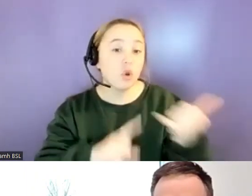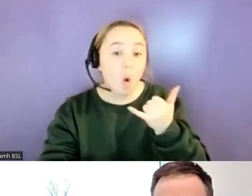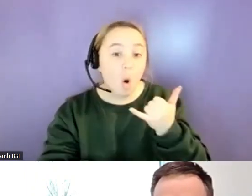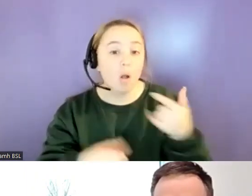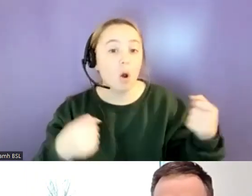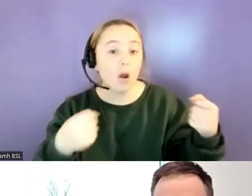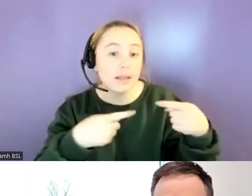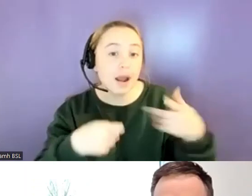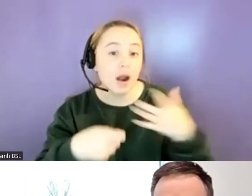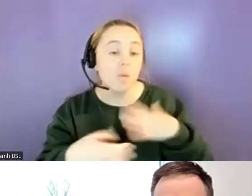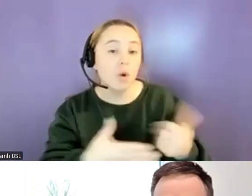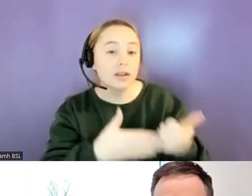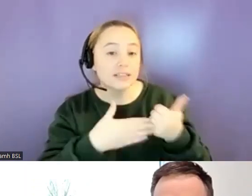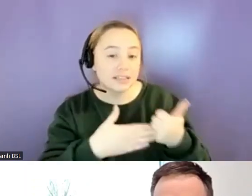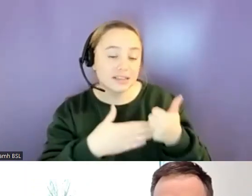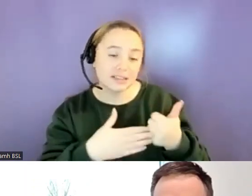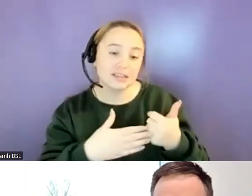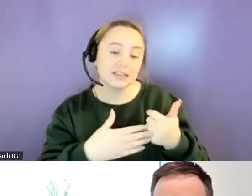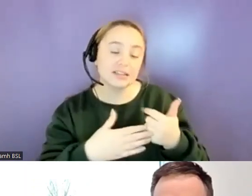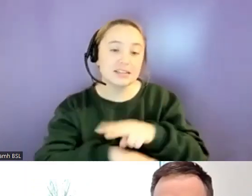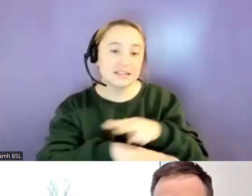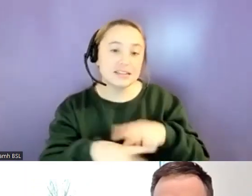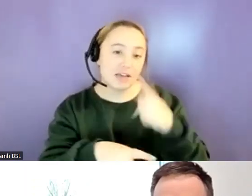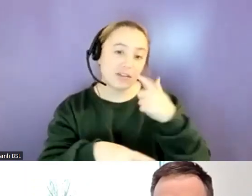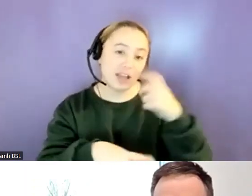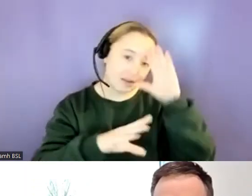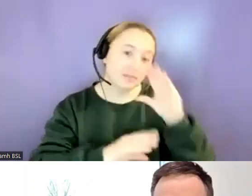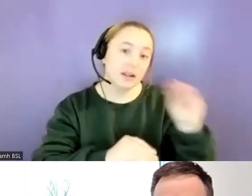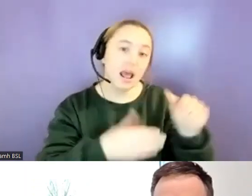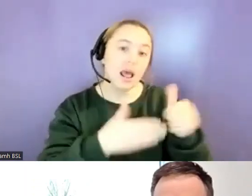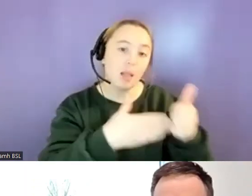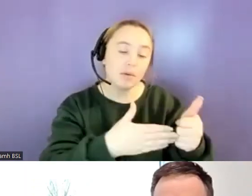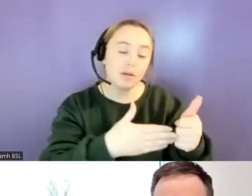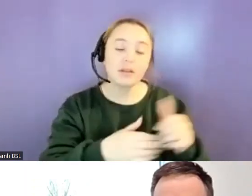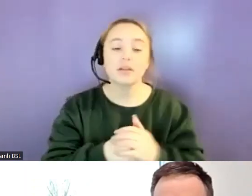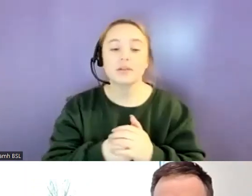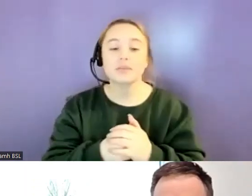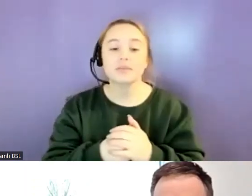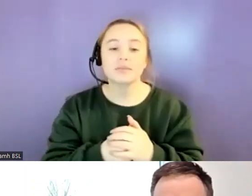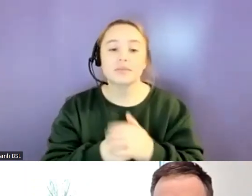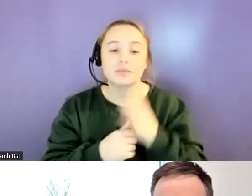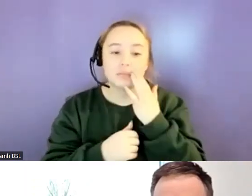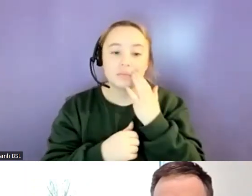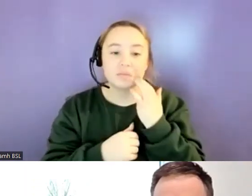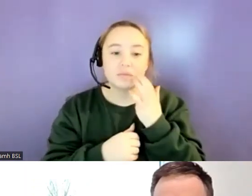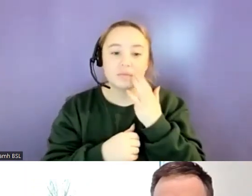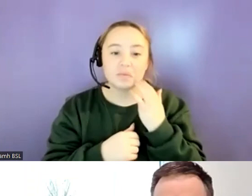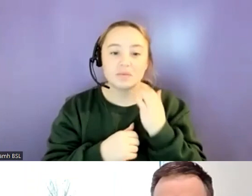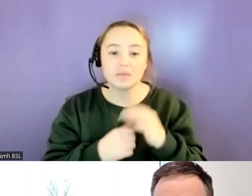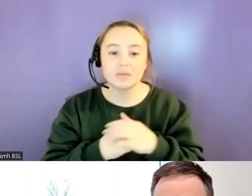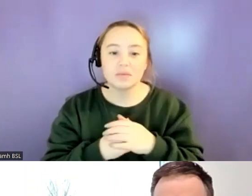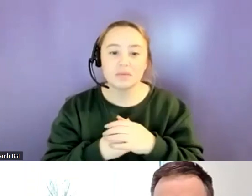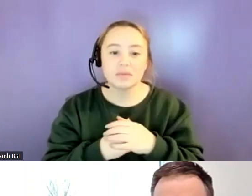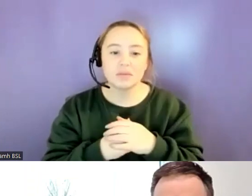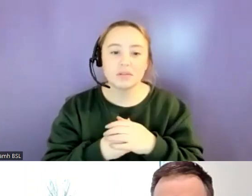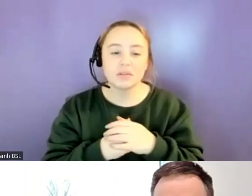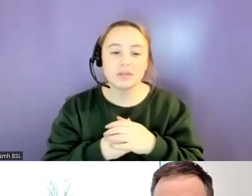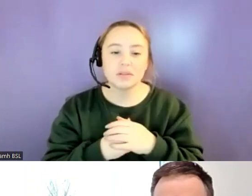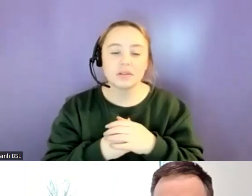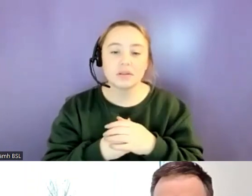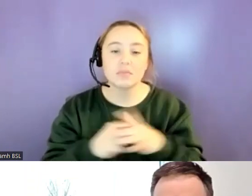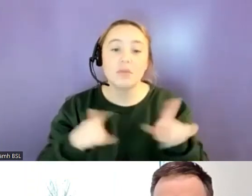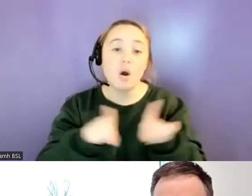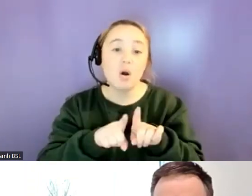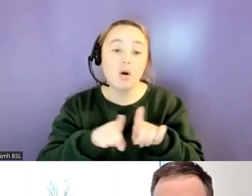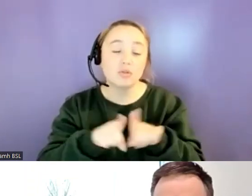about assistance with that. But we do also appreciate that often the customers we